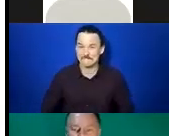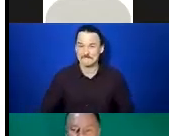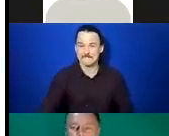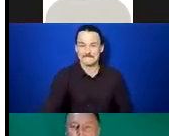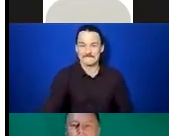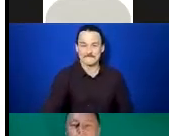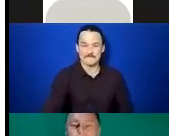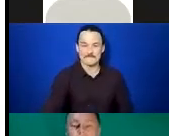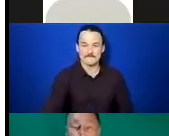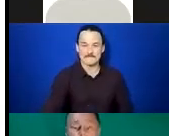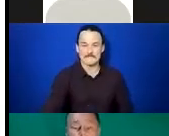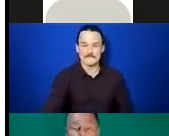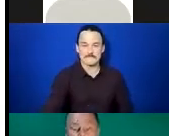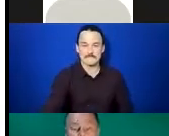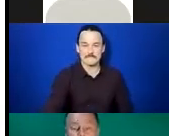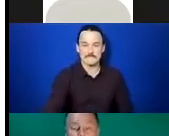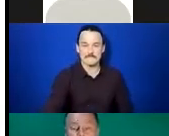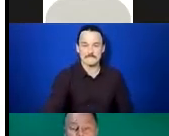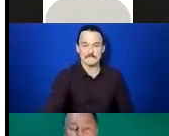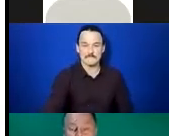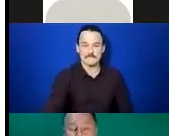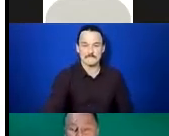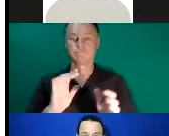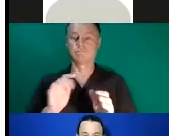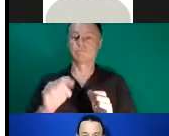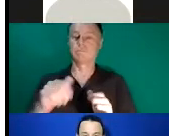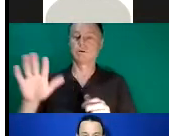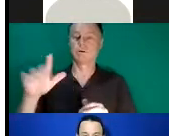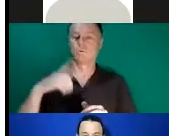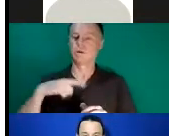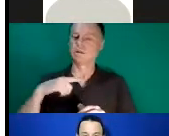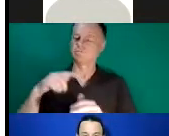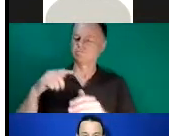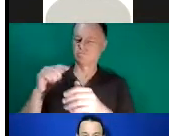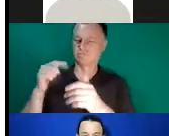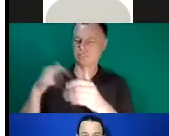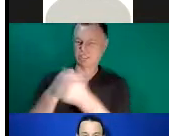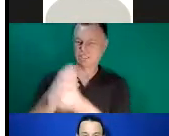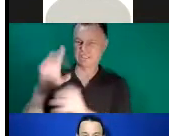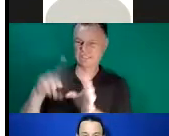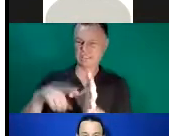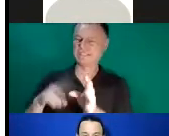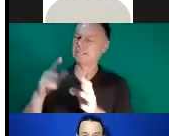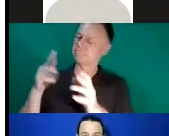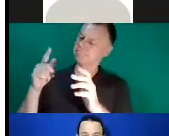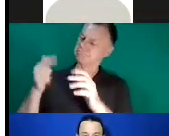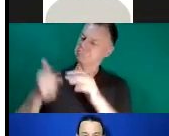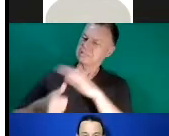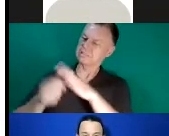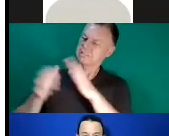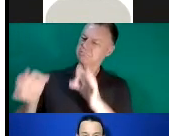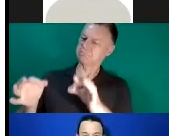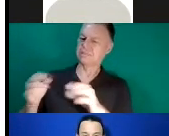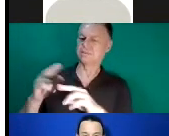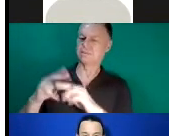released after being declared a fit and proper subject for executive clemency.